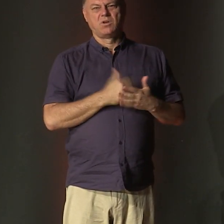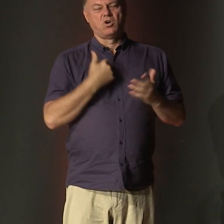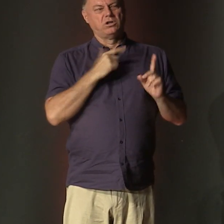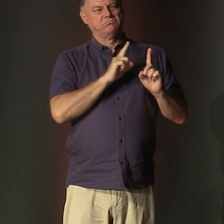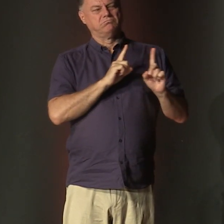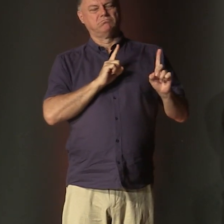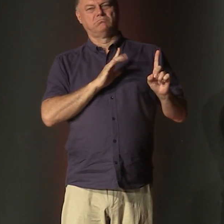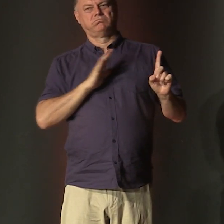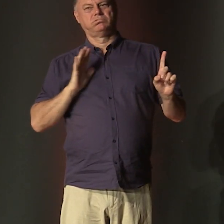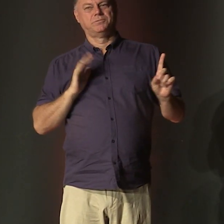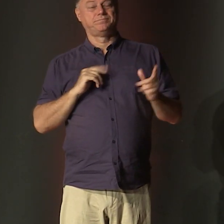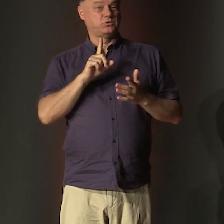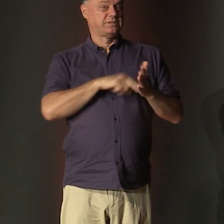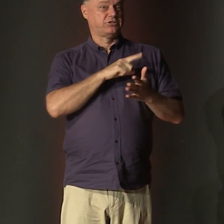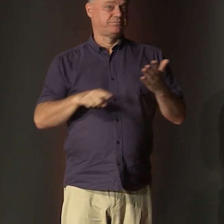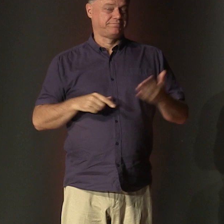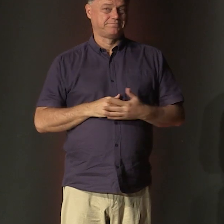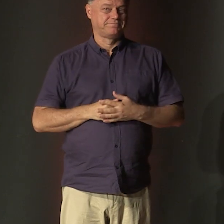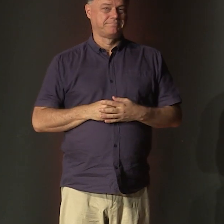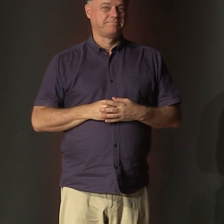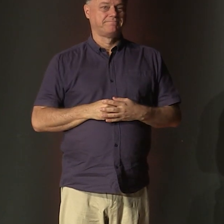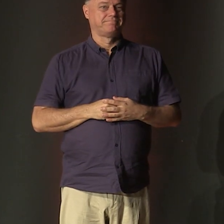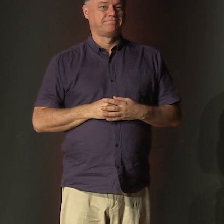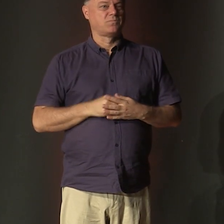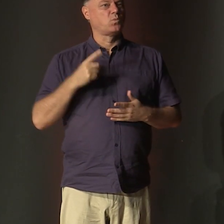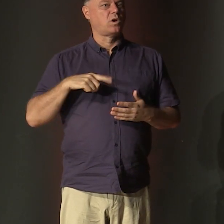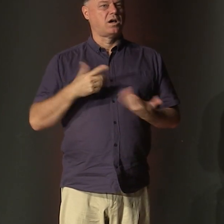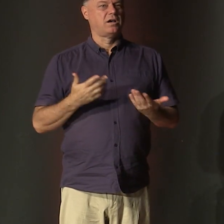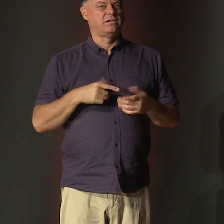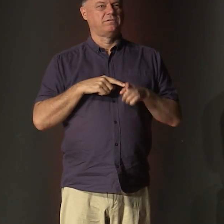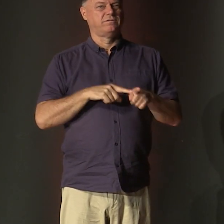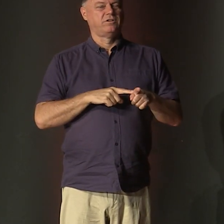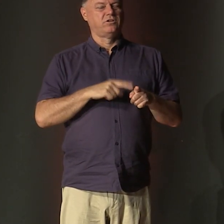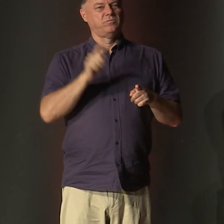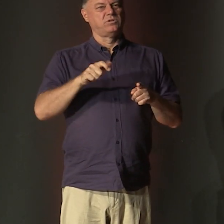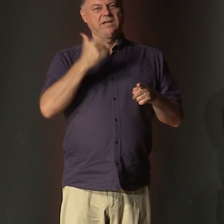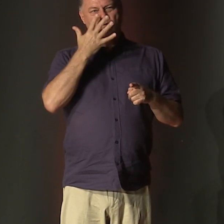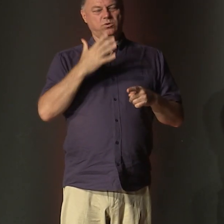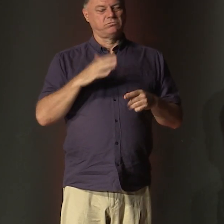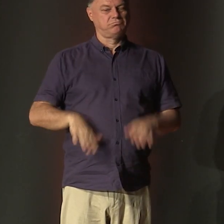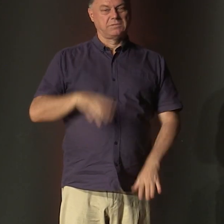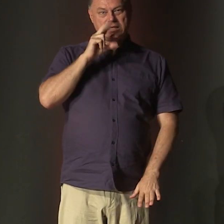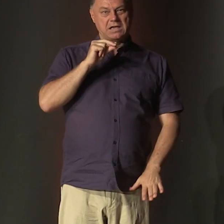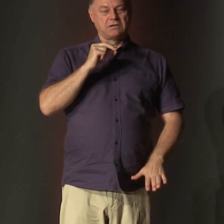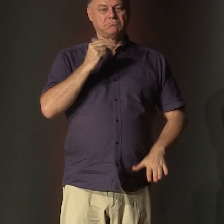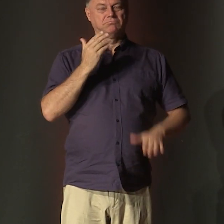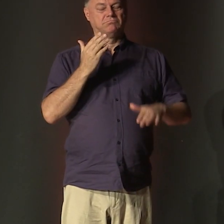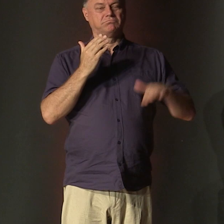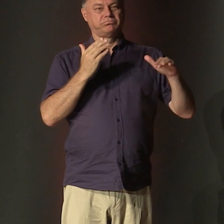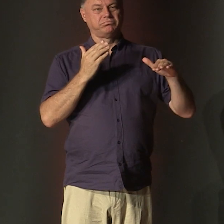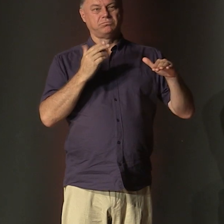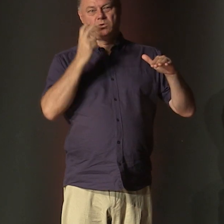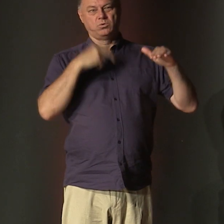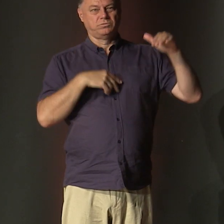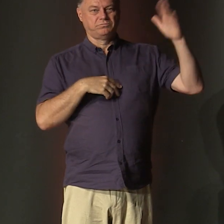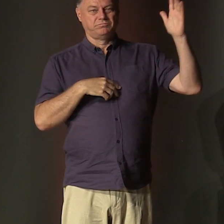prejudice, discrimination based solely on chronological age. And I'm very